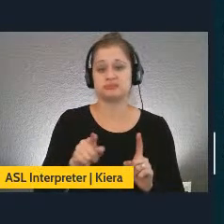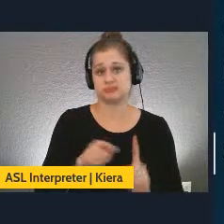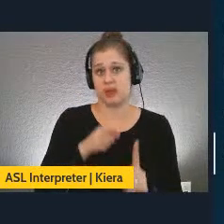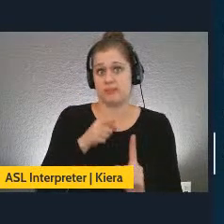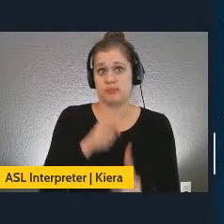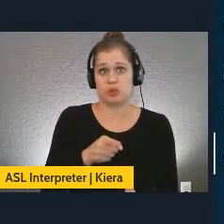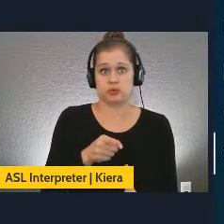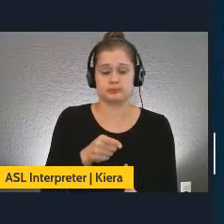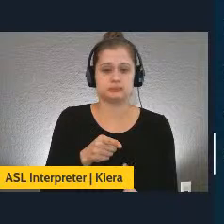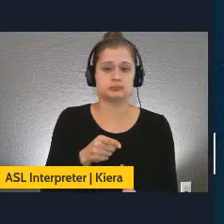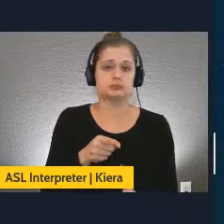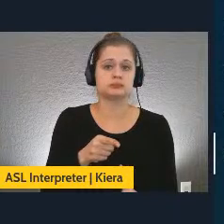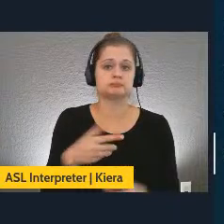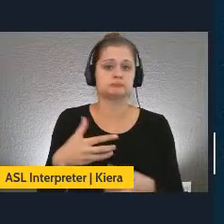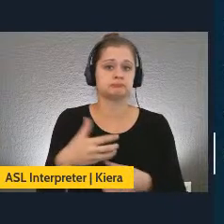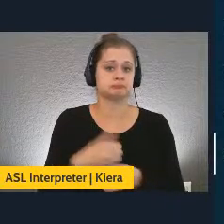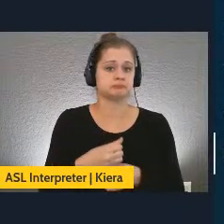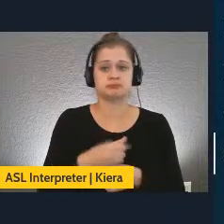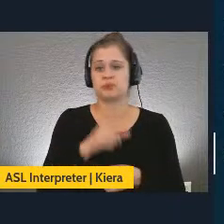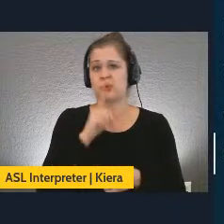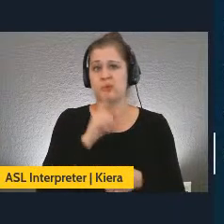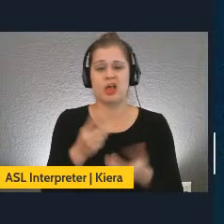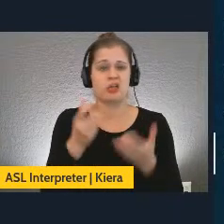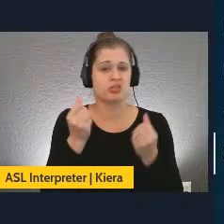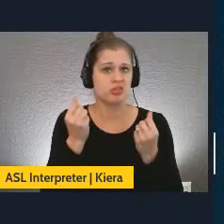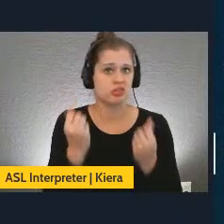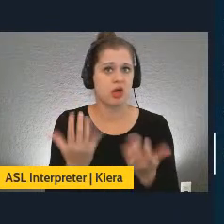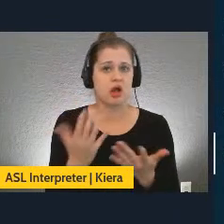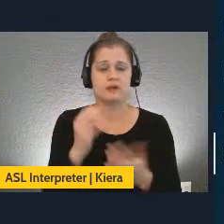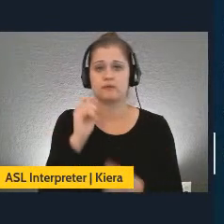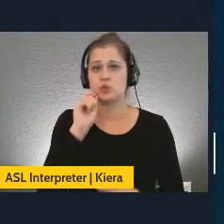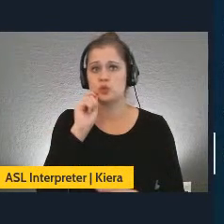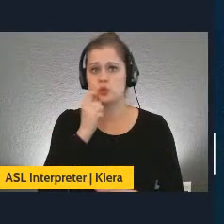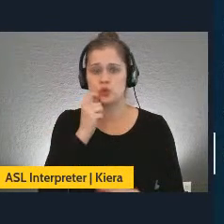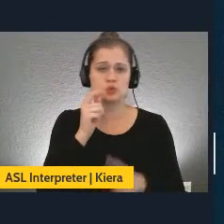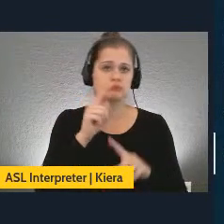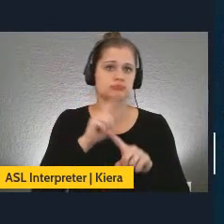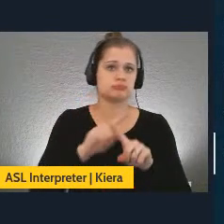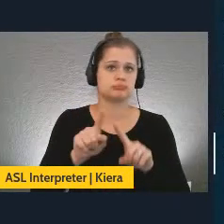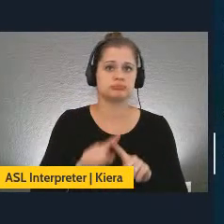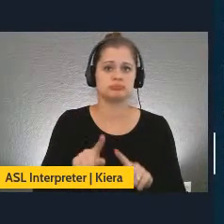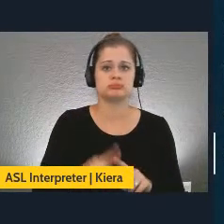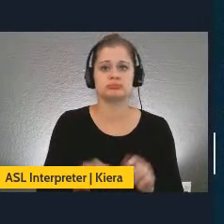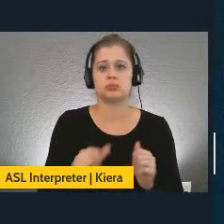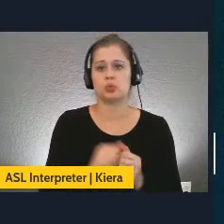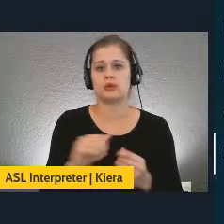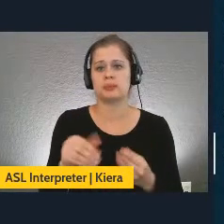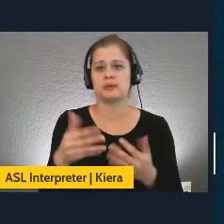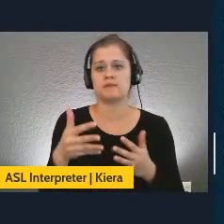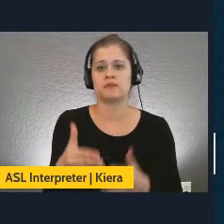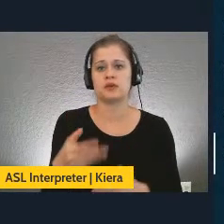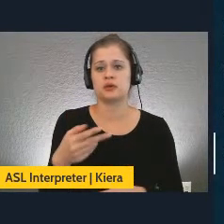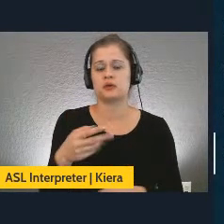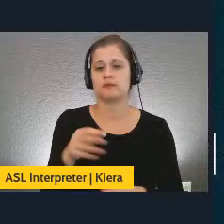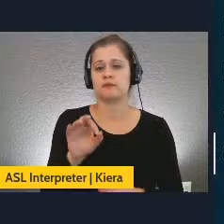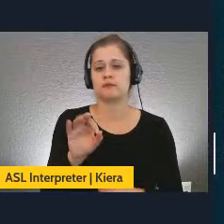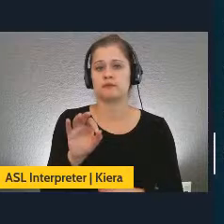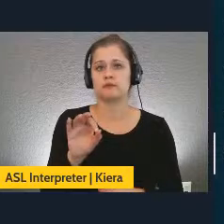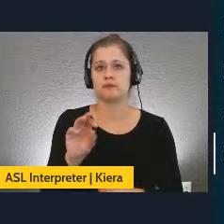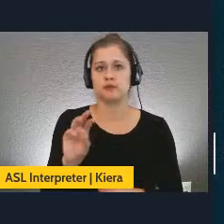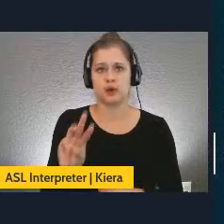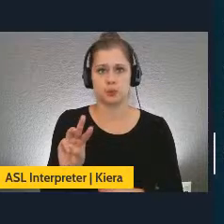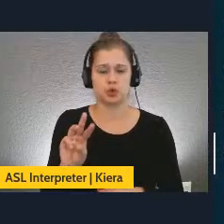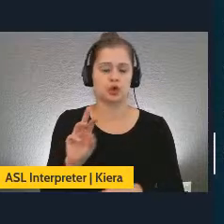can really do a lot of cool stuff with the provider framework. For example, integration testing. And I